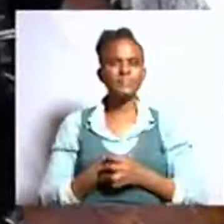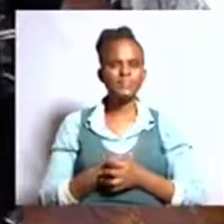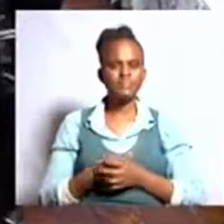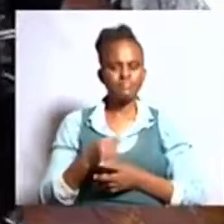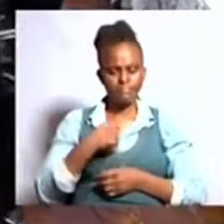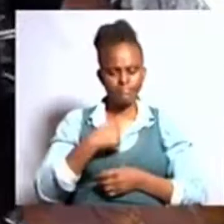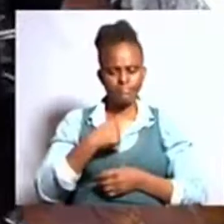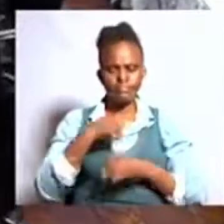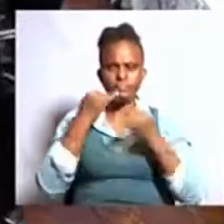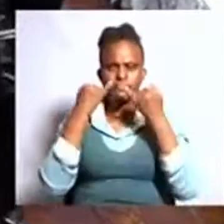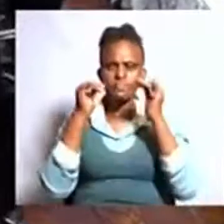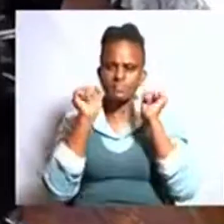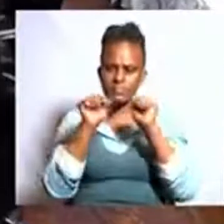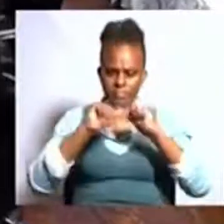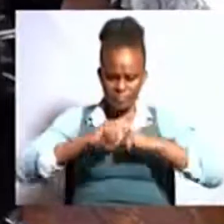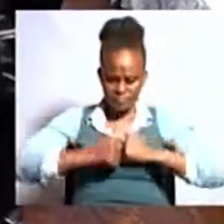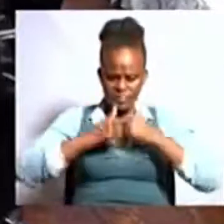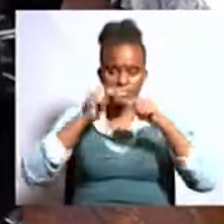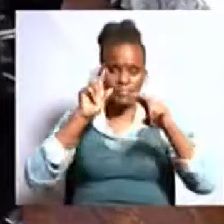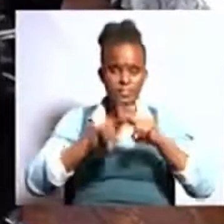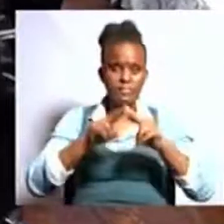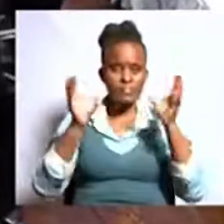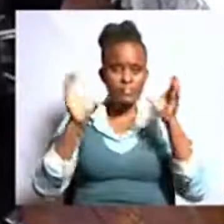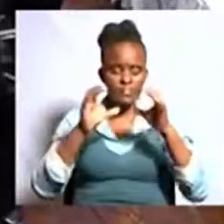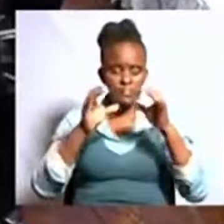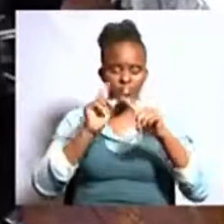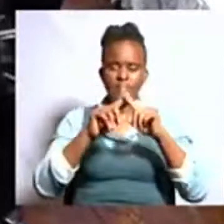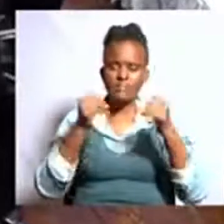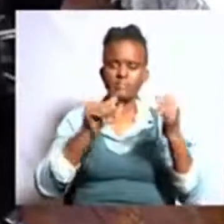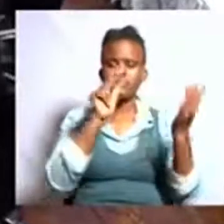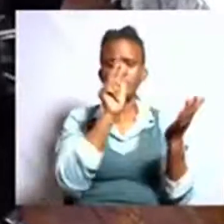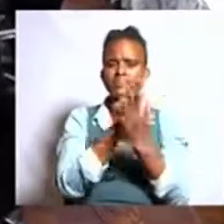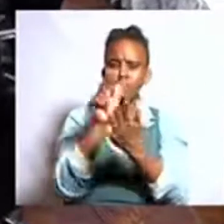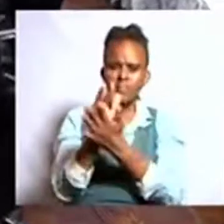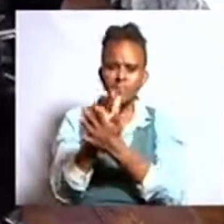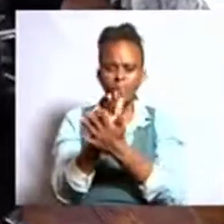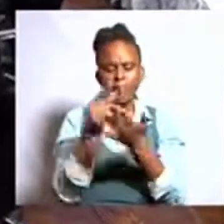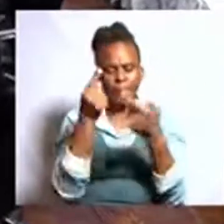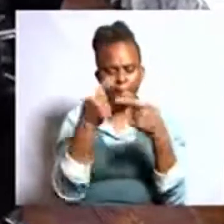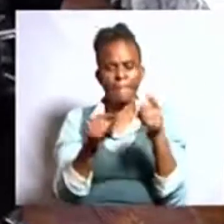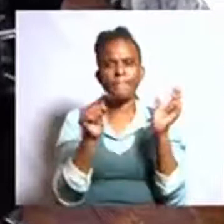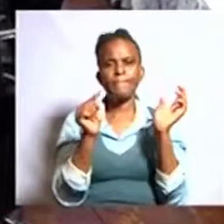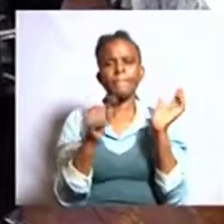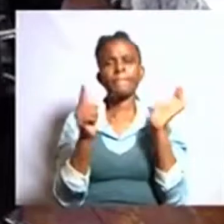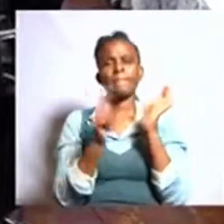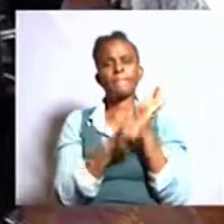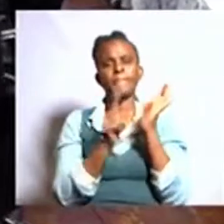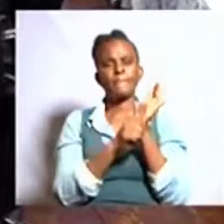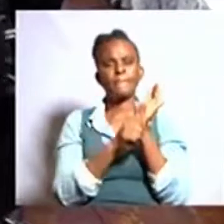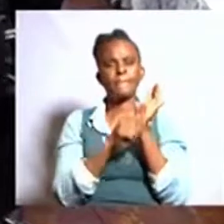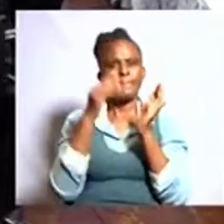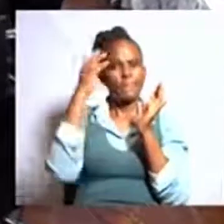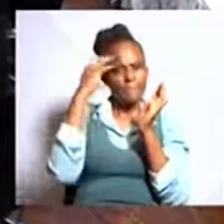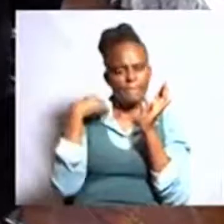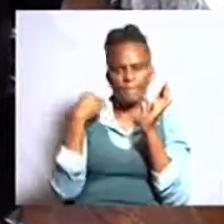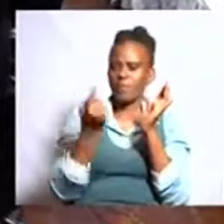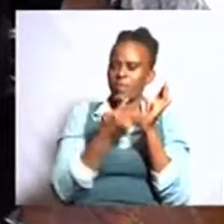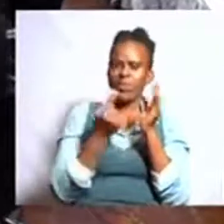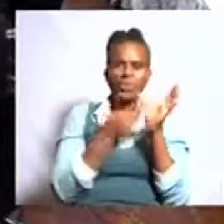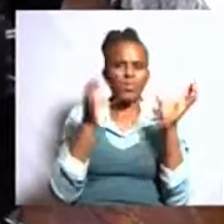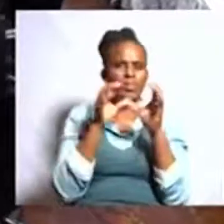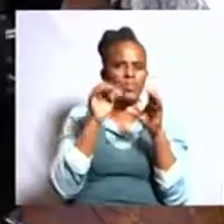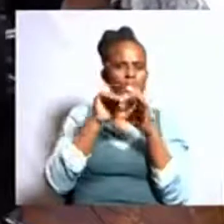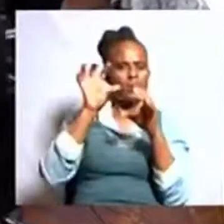I can confirm that we sat on the committee, but the approval was done in Lusaka. Our office, it was just the committee